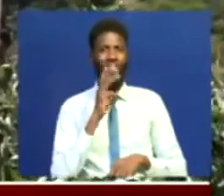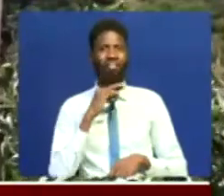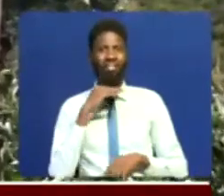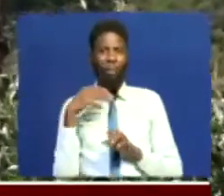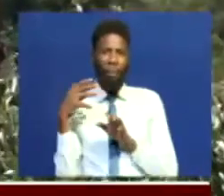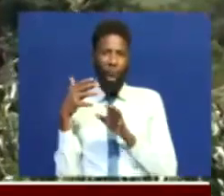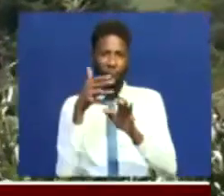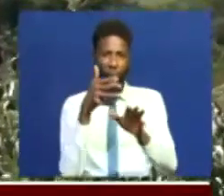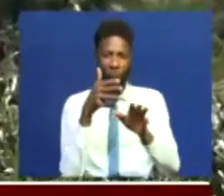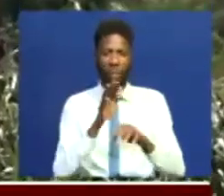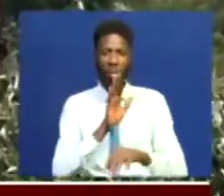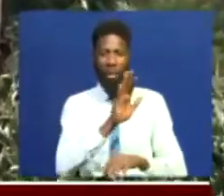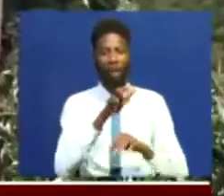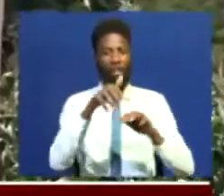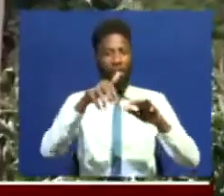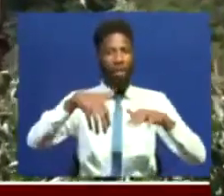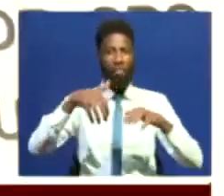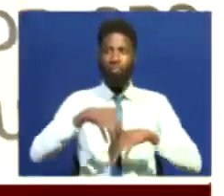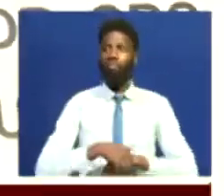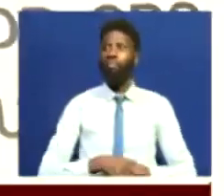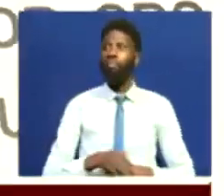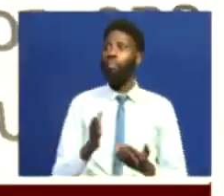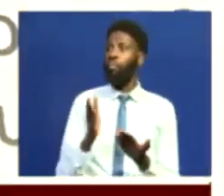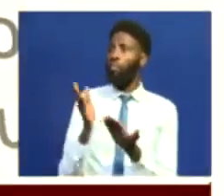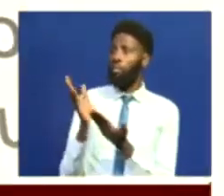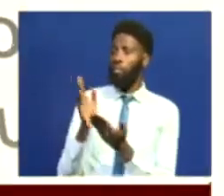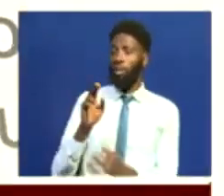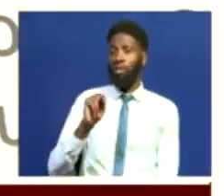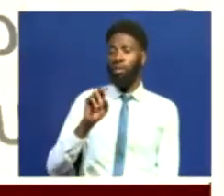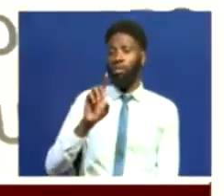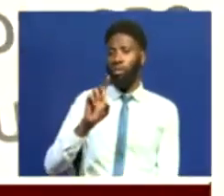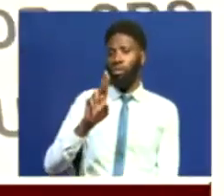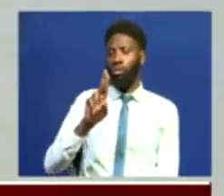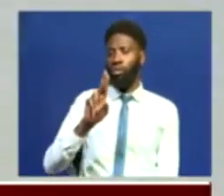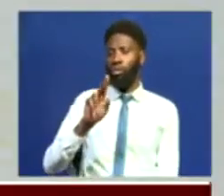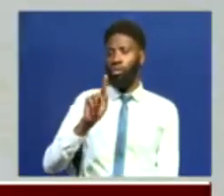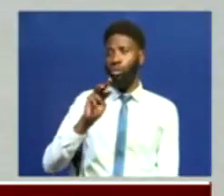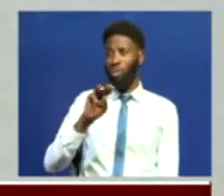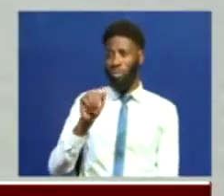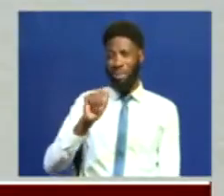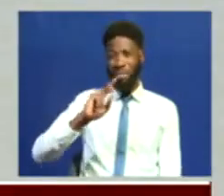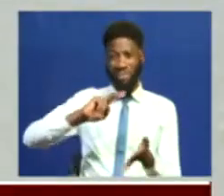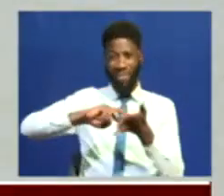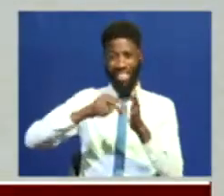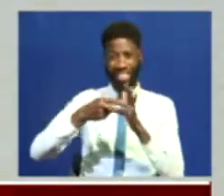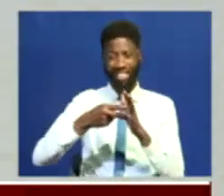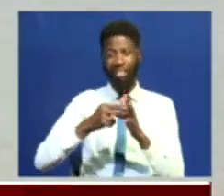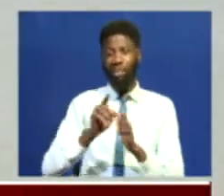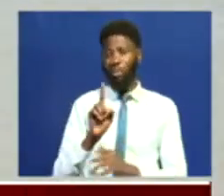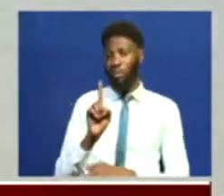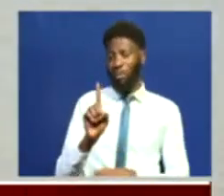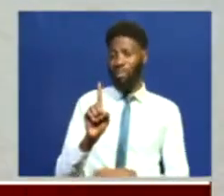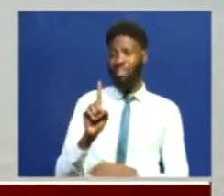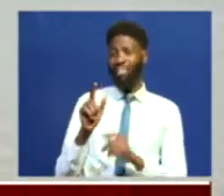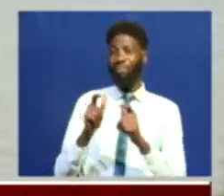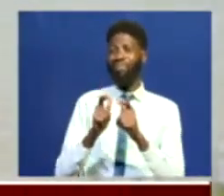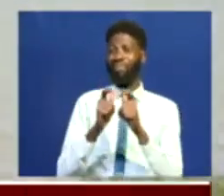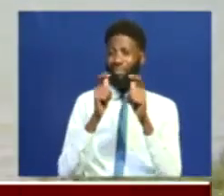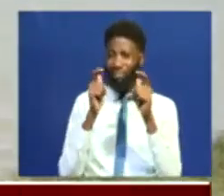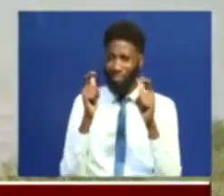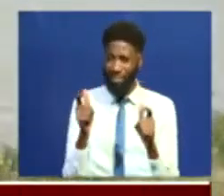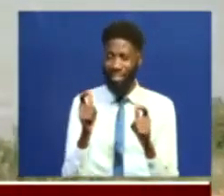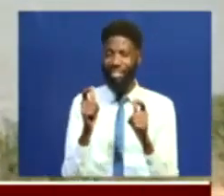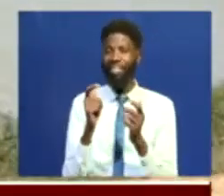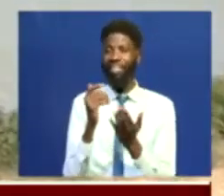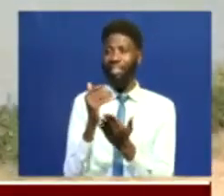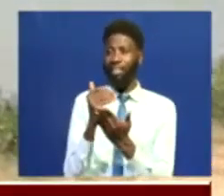wapo ya mipango kuu ni bwawa la Ndukuma multipurpose, dhihirisho la dhamira Makueni ya kutumia rasilimali za